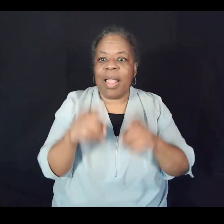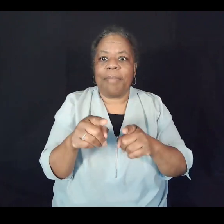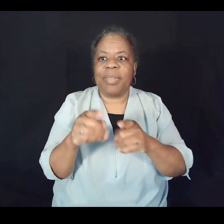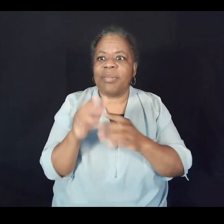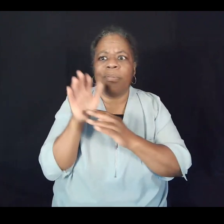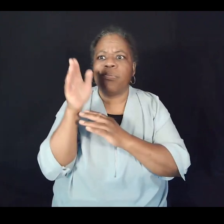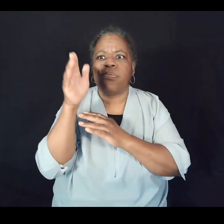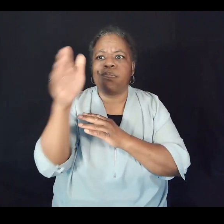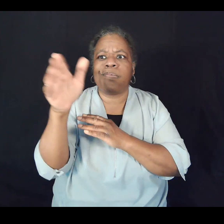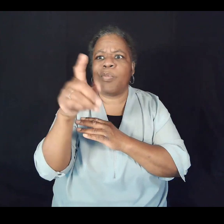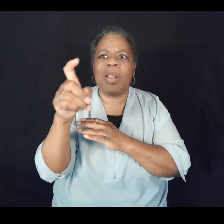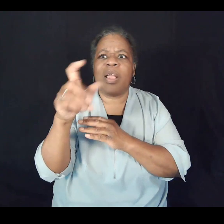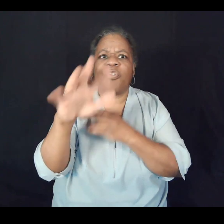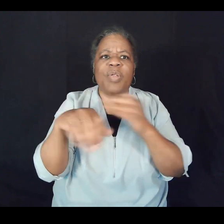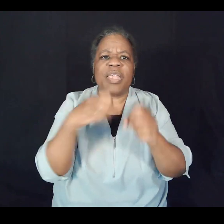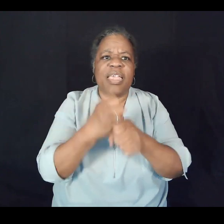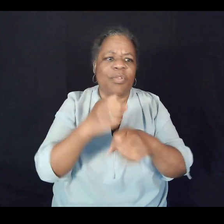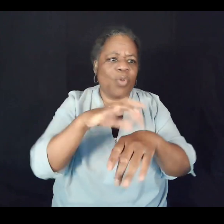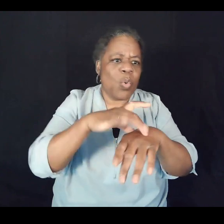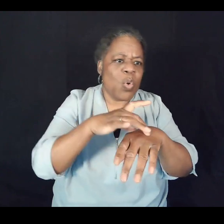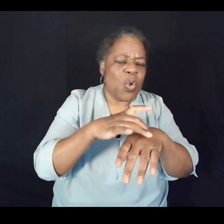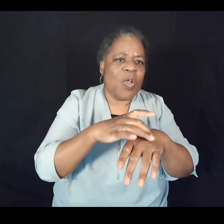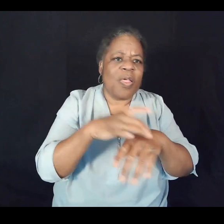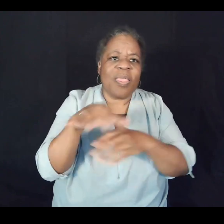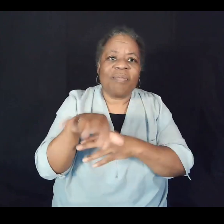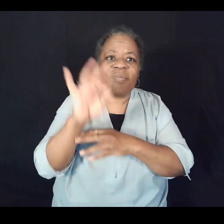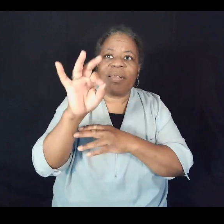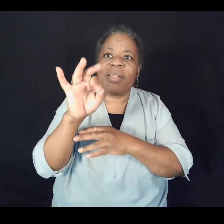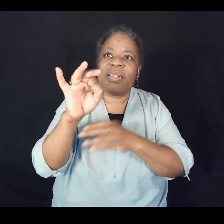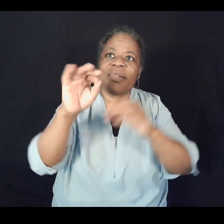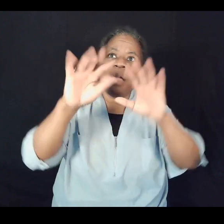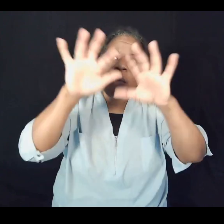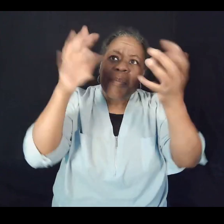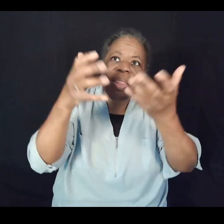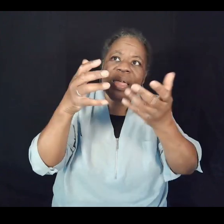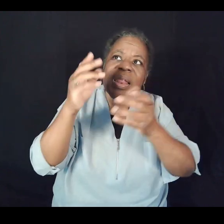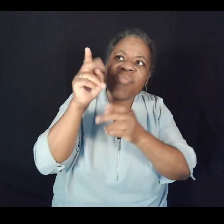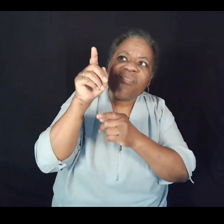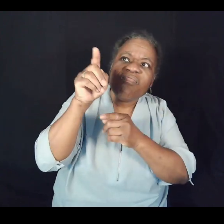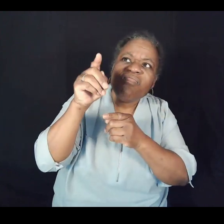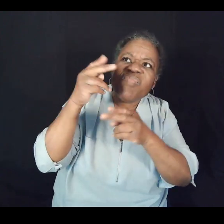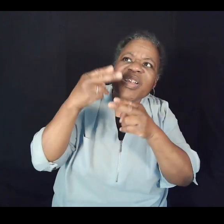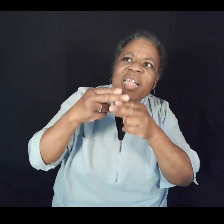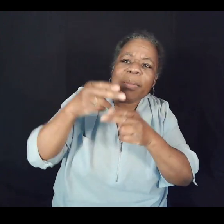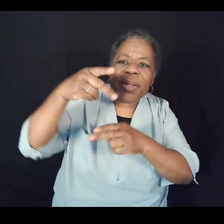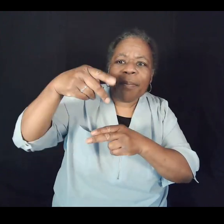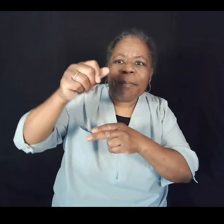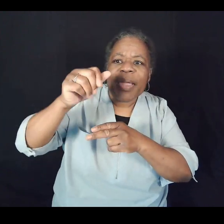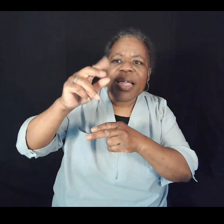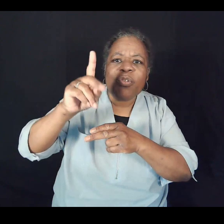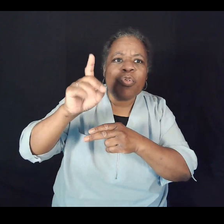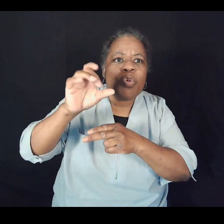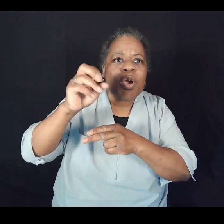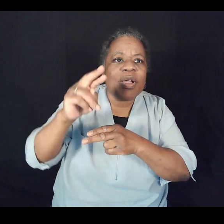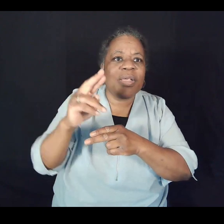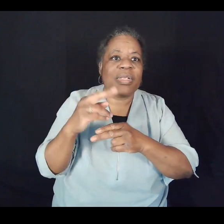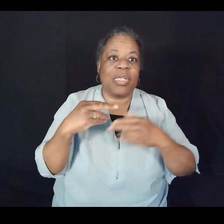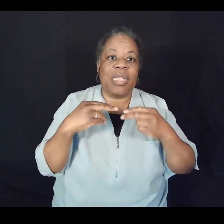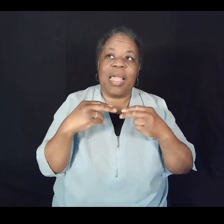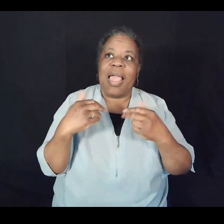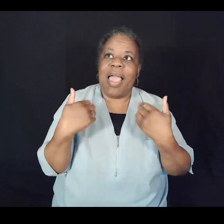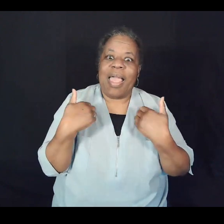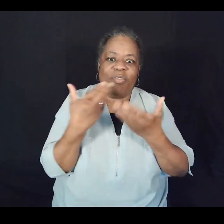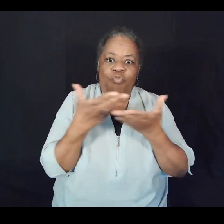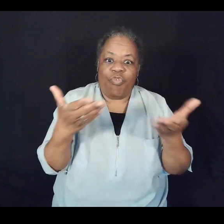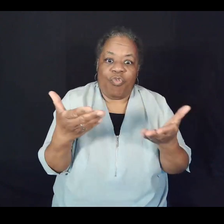when Earth discovers that there is a planet called Pandora that has resources that humans can use.